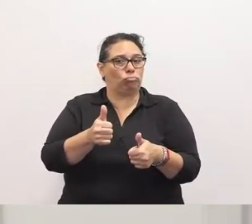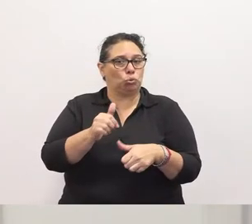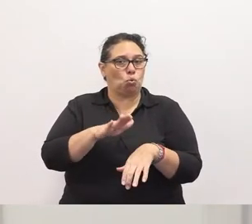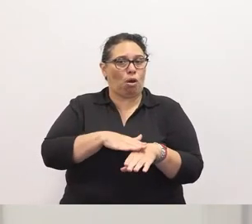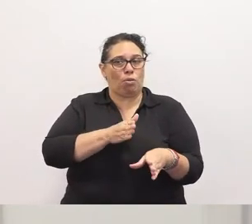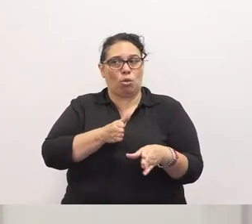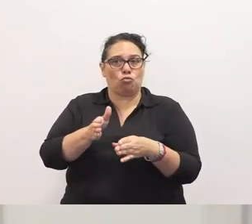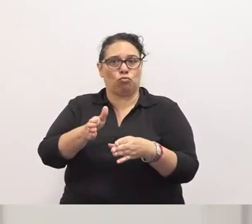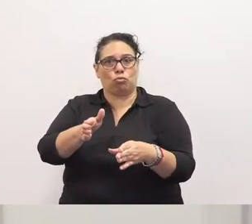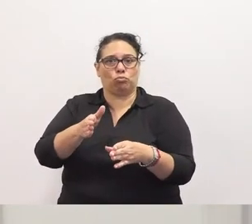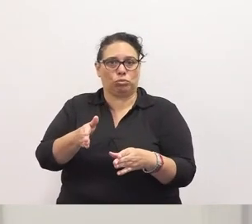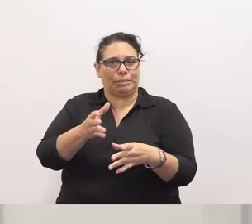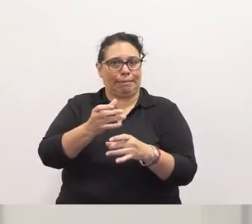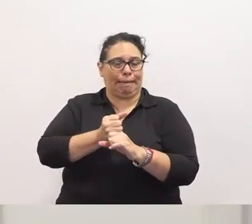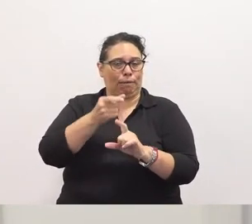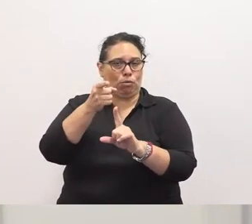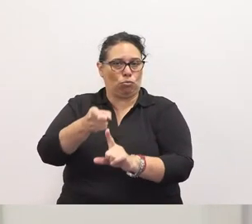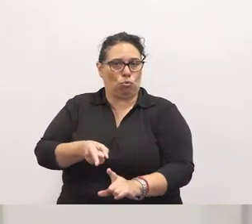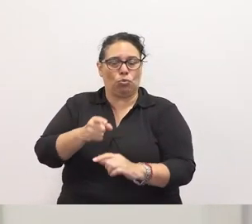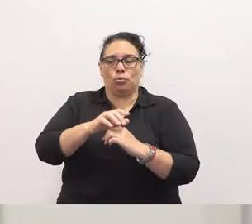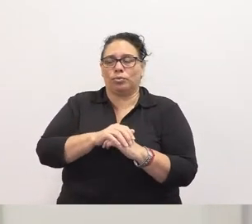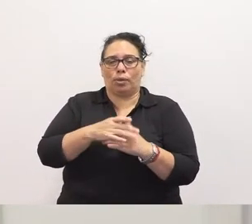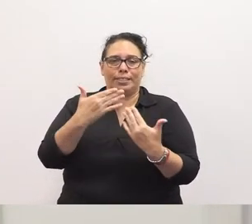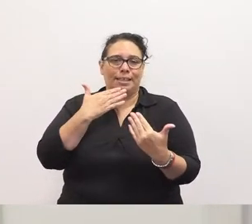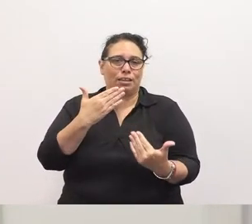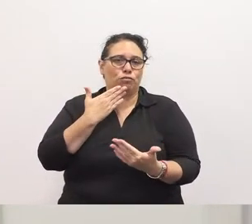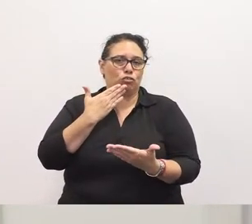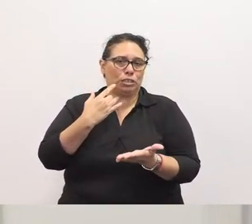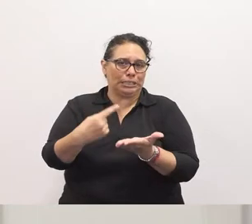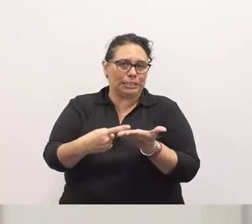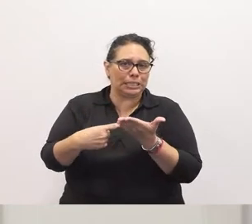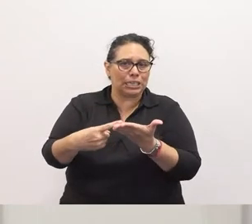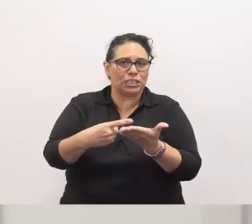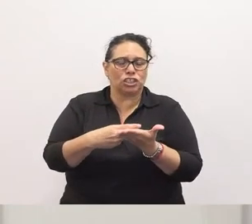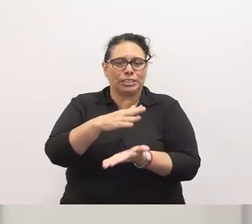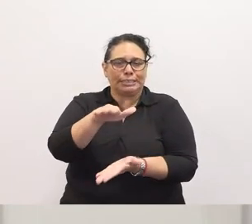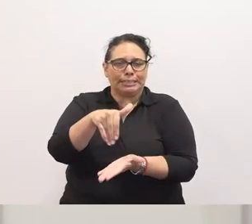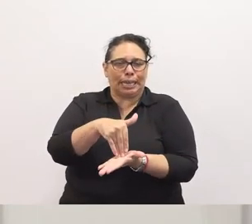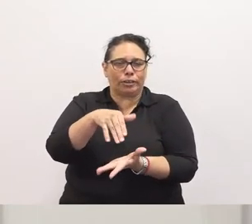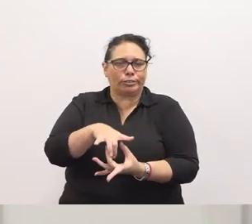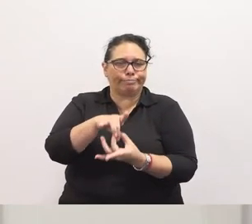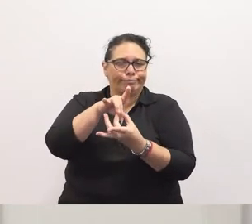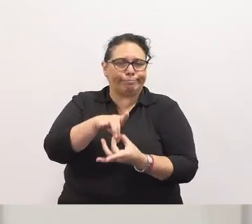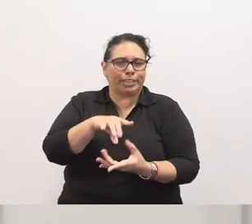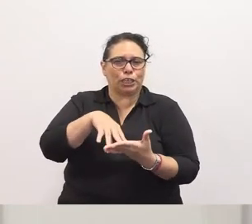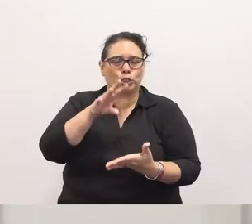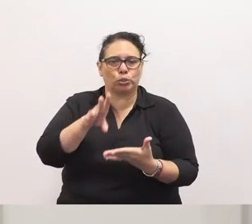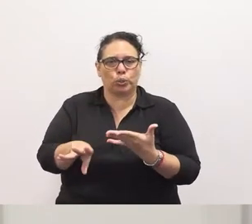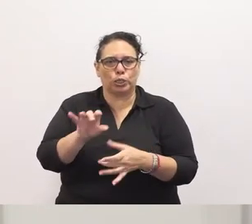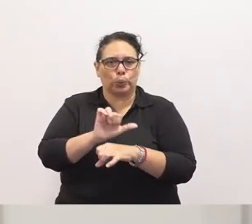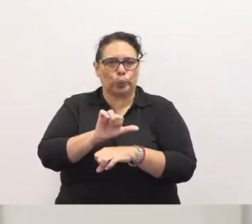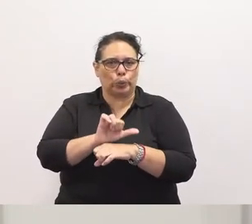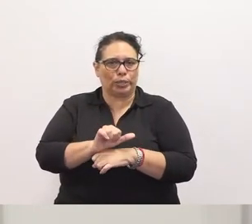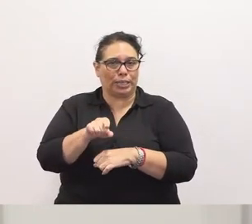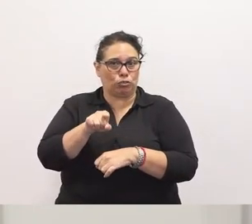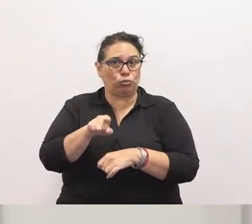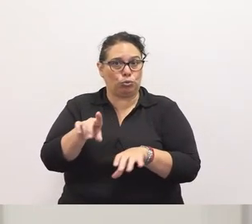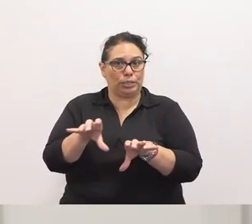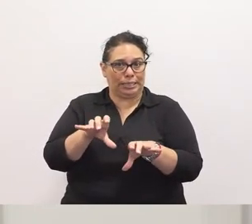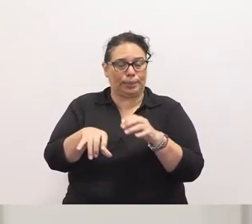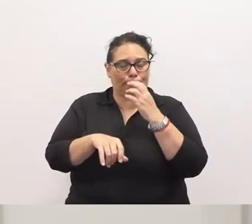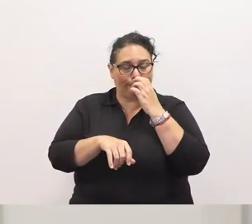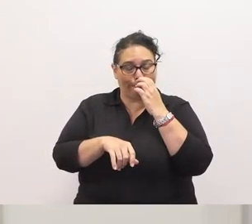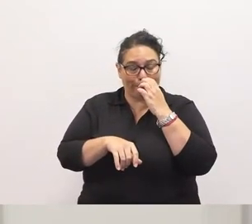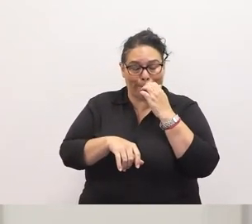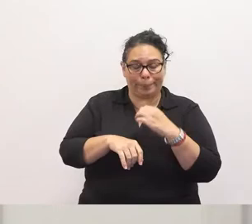to getting goals and guardrails. So thank you for the really good discussion, centering our students, and just the work that you did following our student